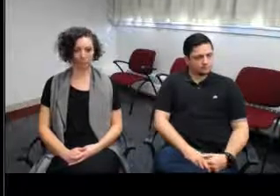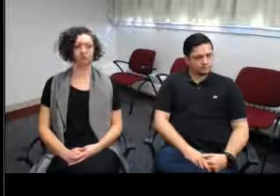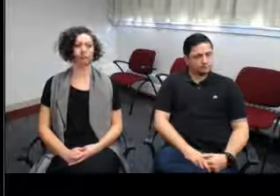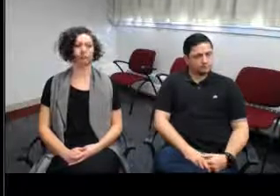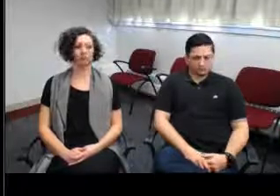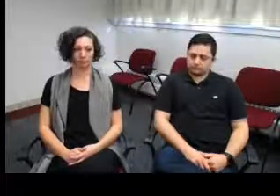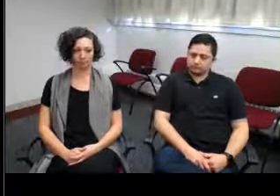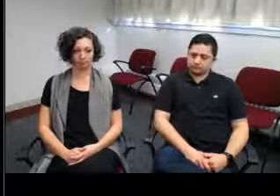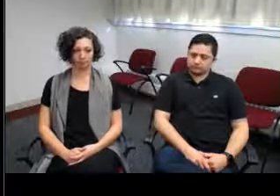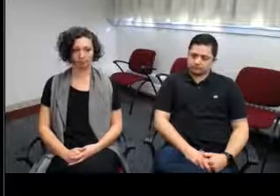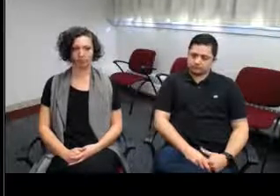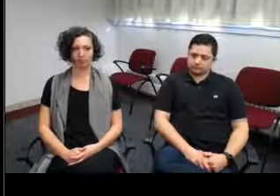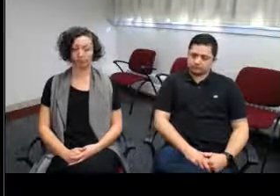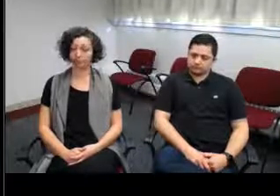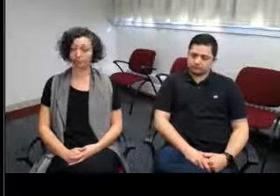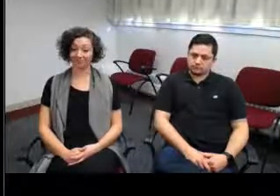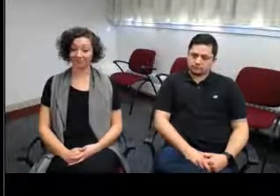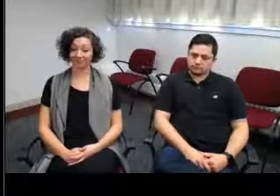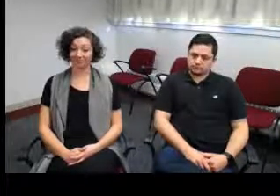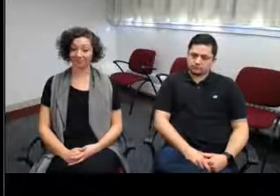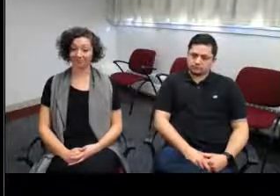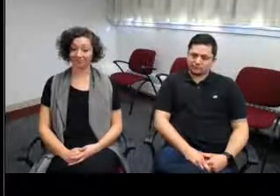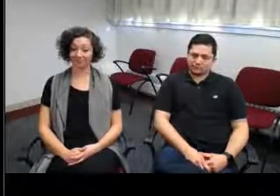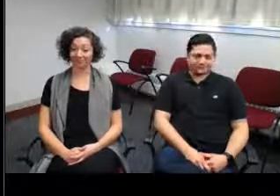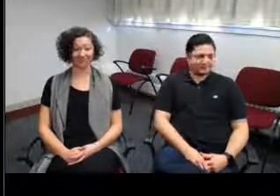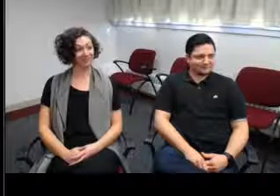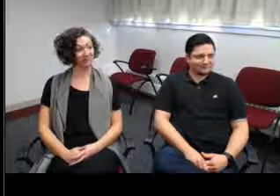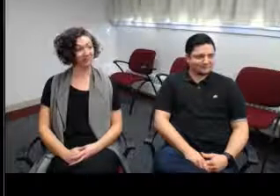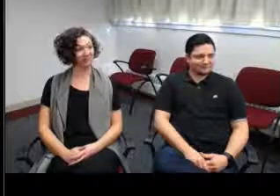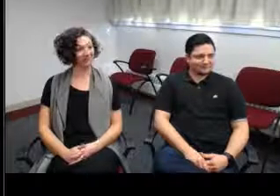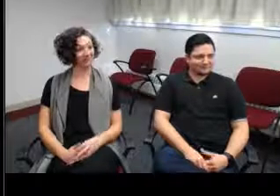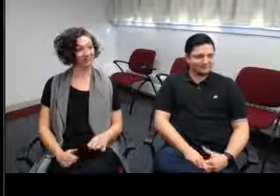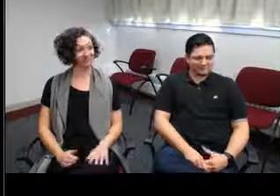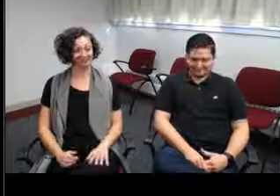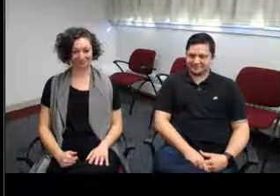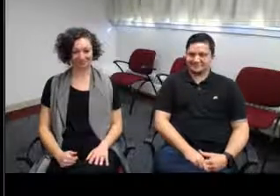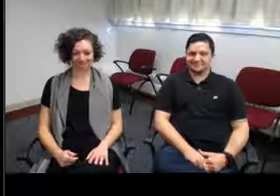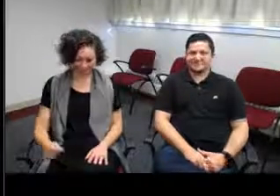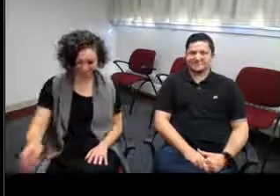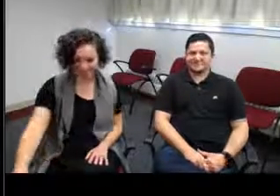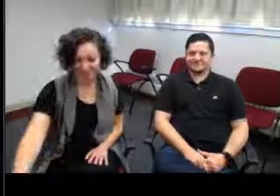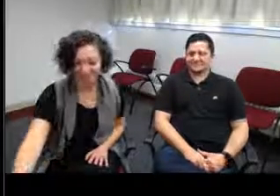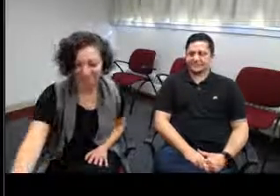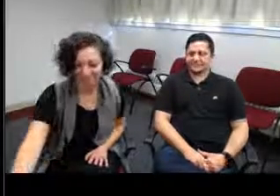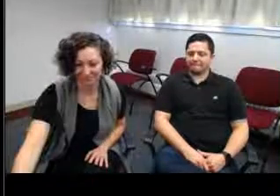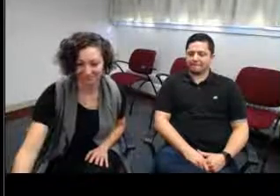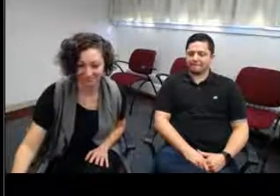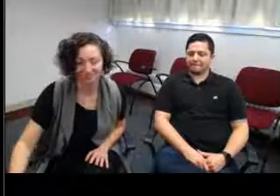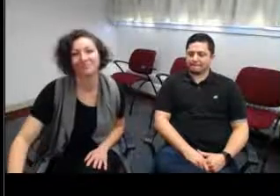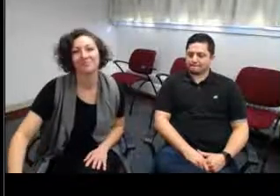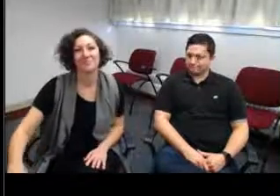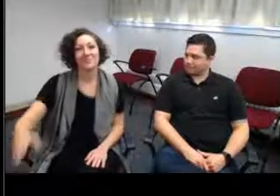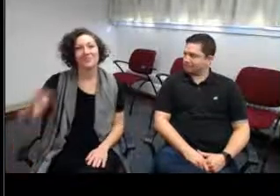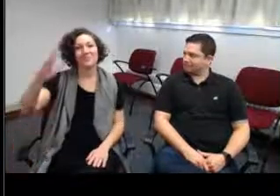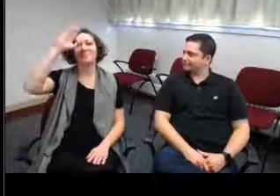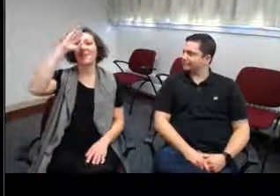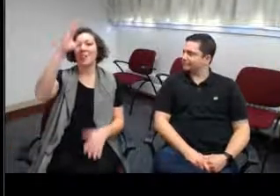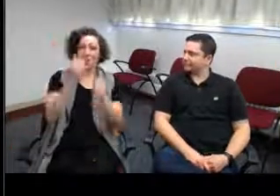end. And with that, I'm going to turn it over to our presenters. Thank you very much.